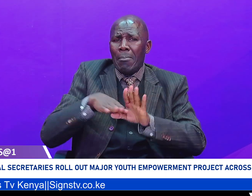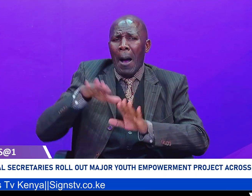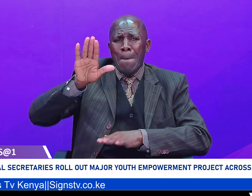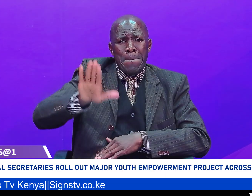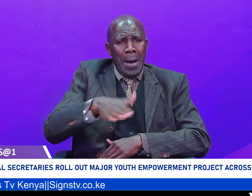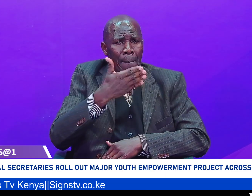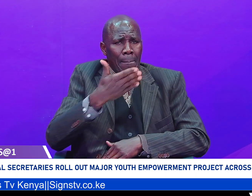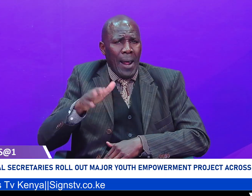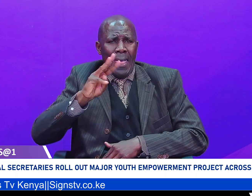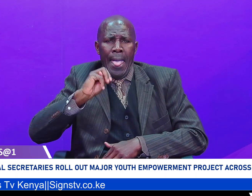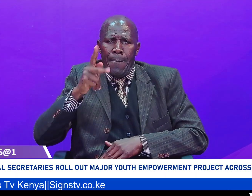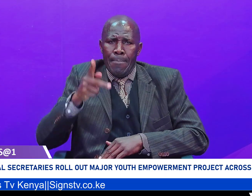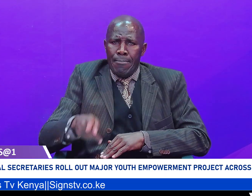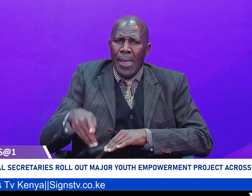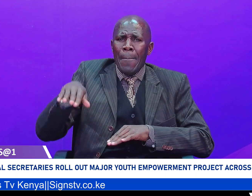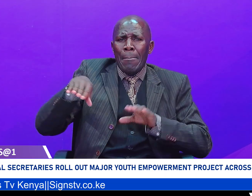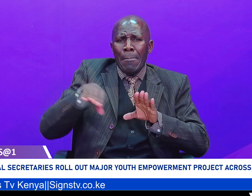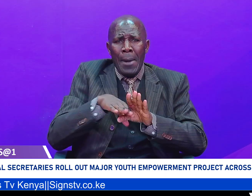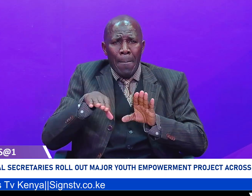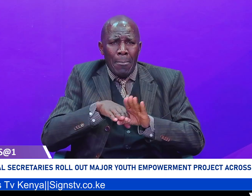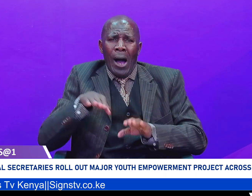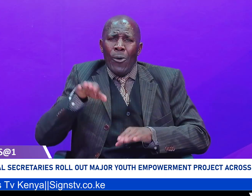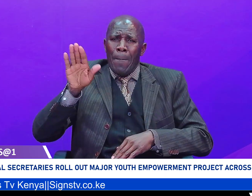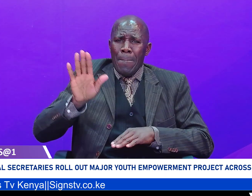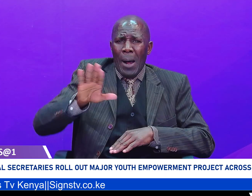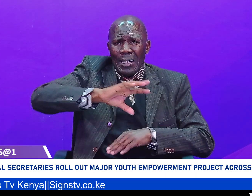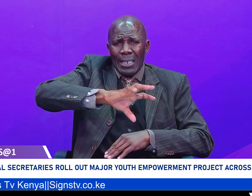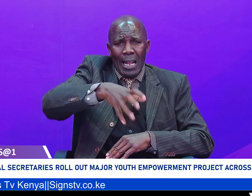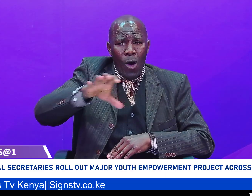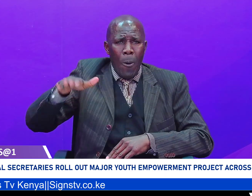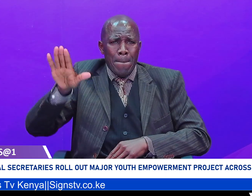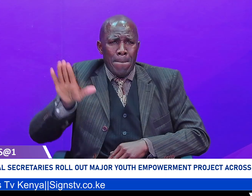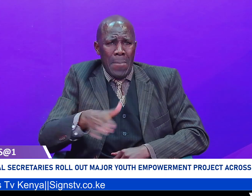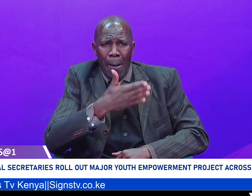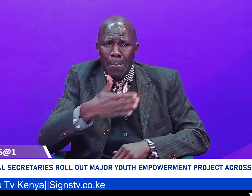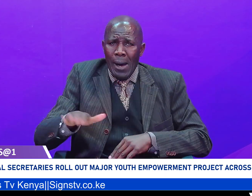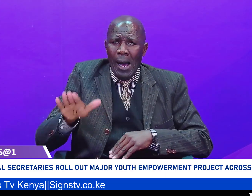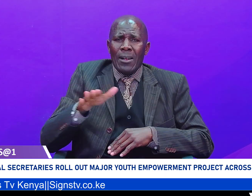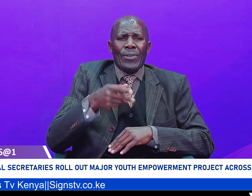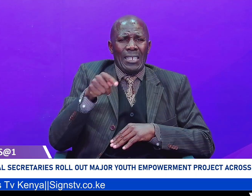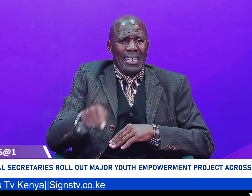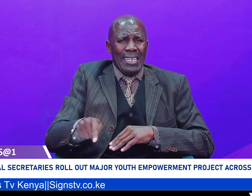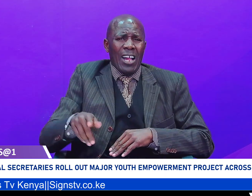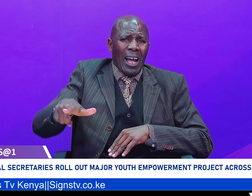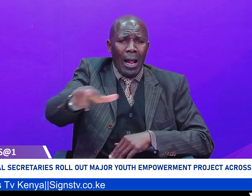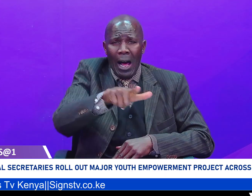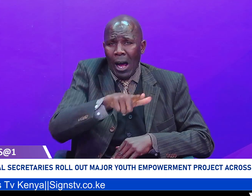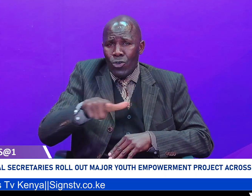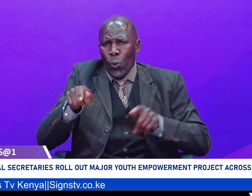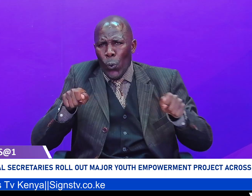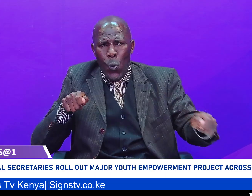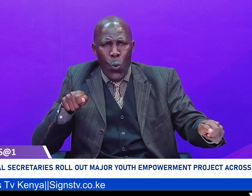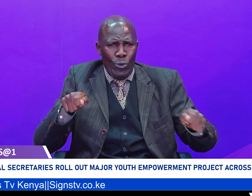The coordinated rollout saw the PSS meet with governors, members of